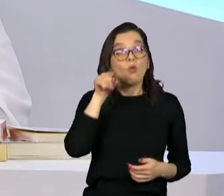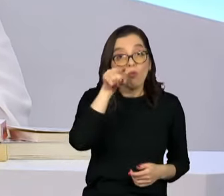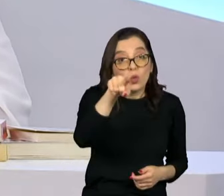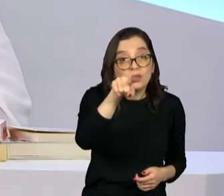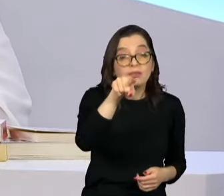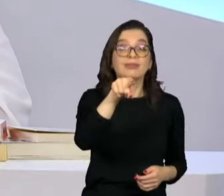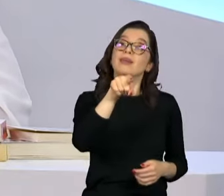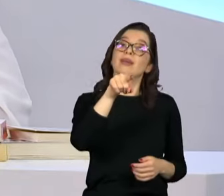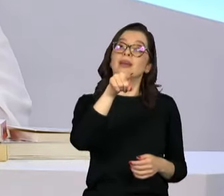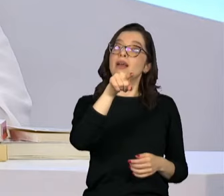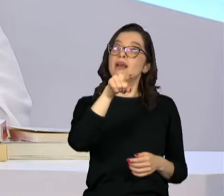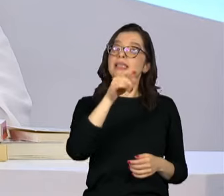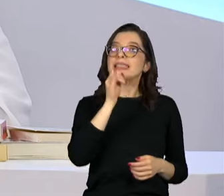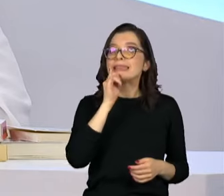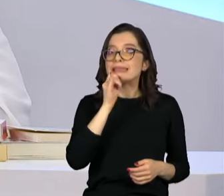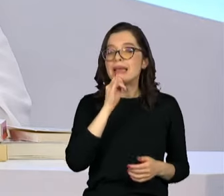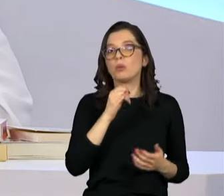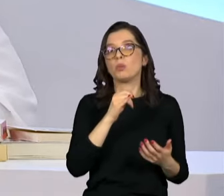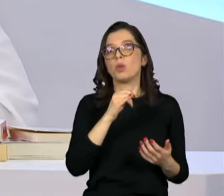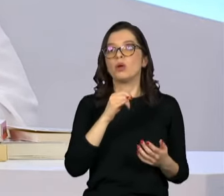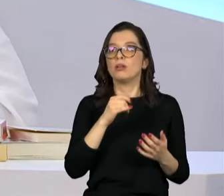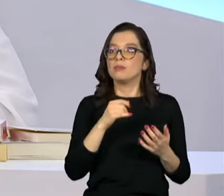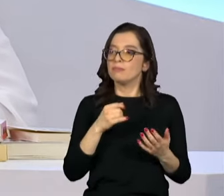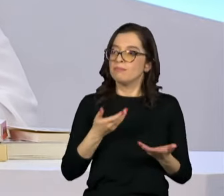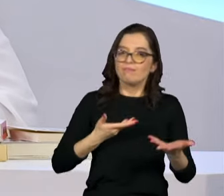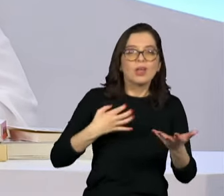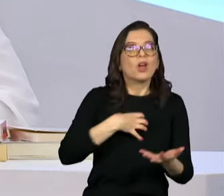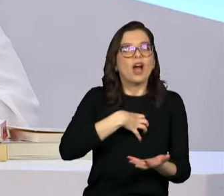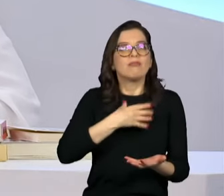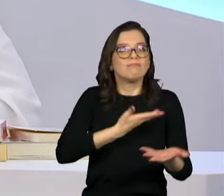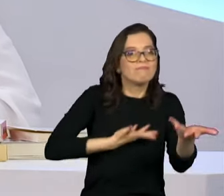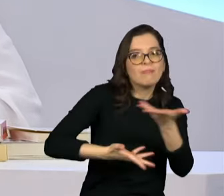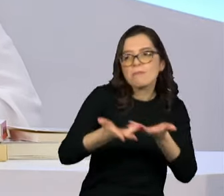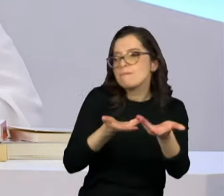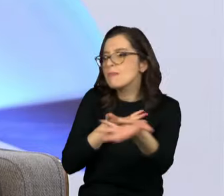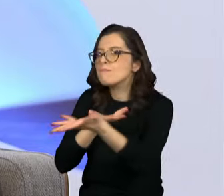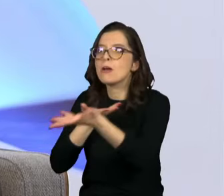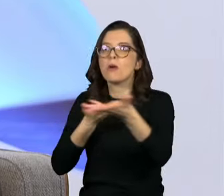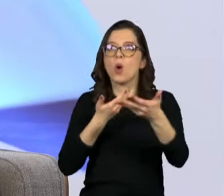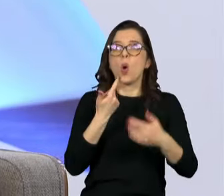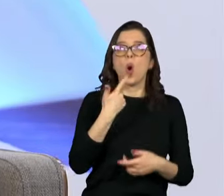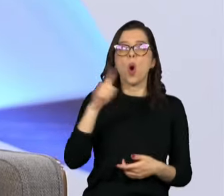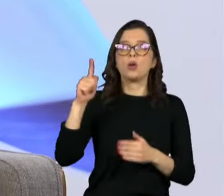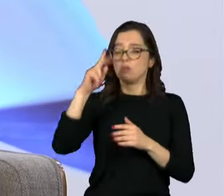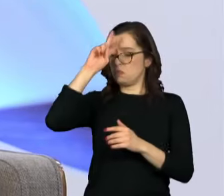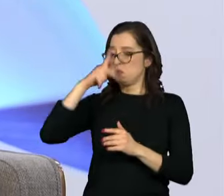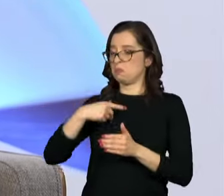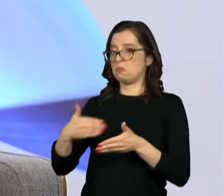não fala com as pessoas, contribui para o esvaziamento do espaço cívico?